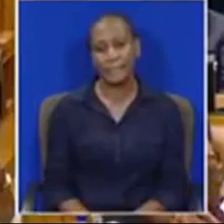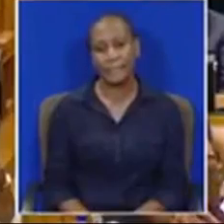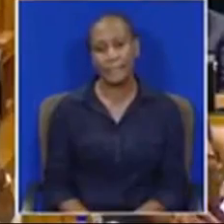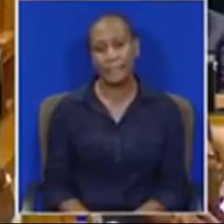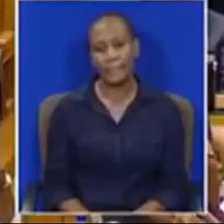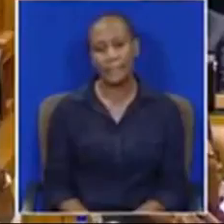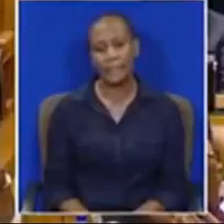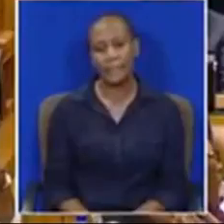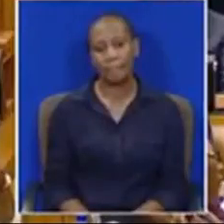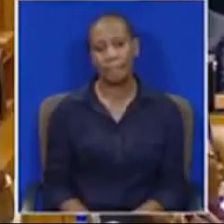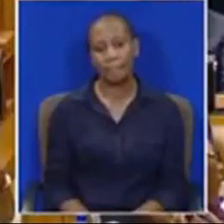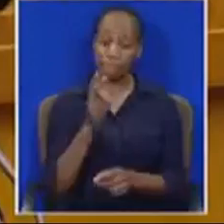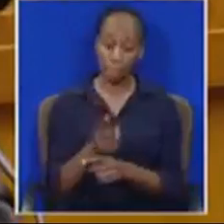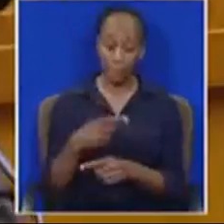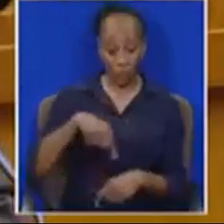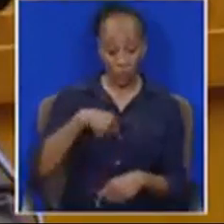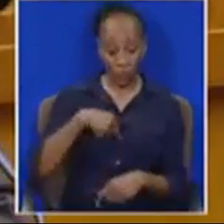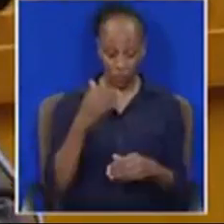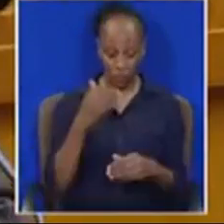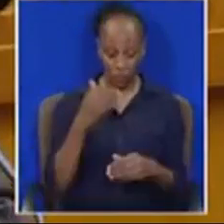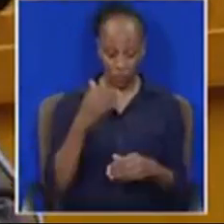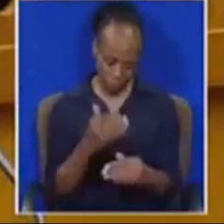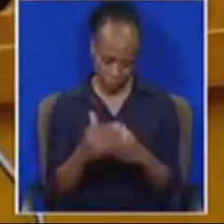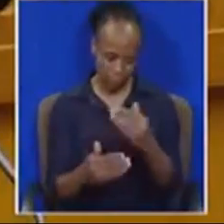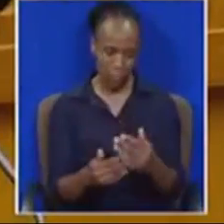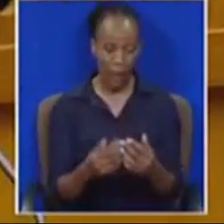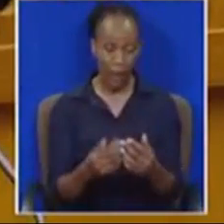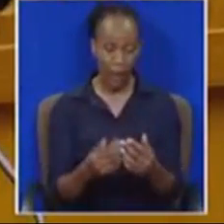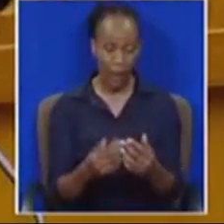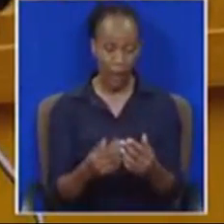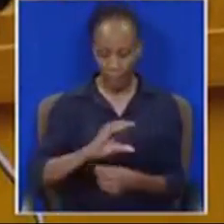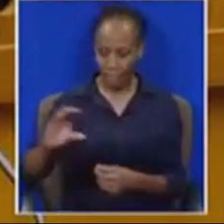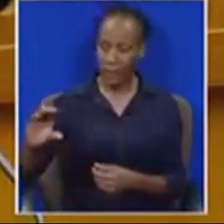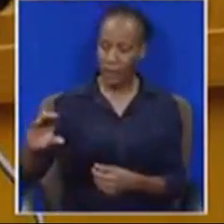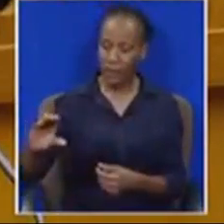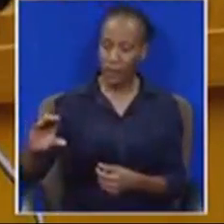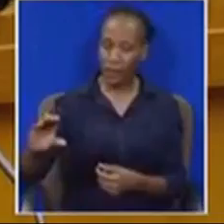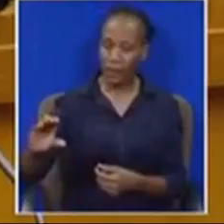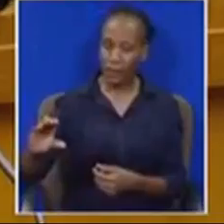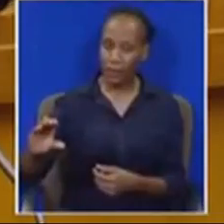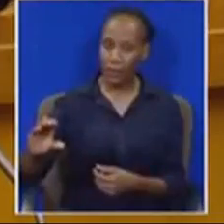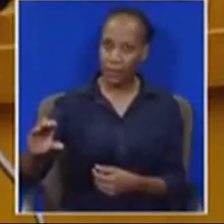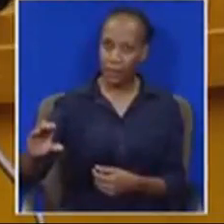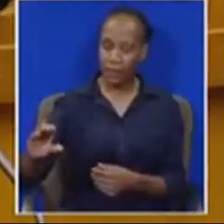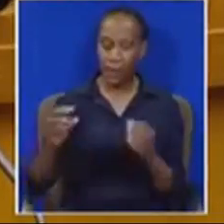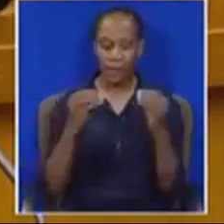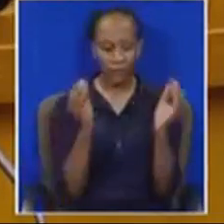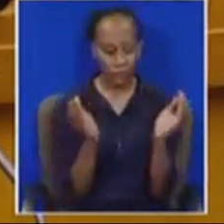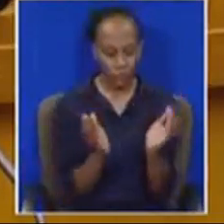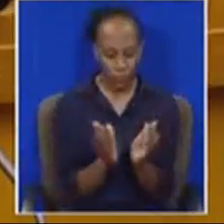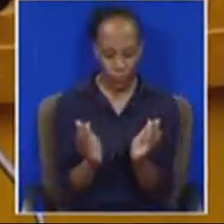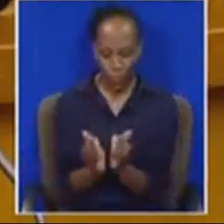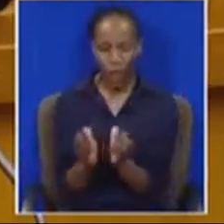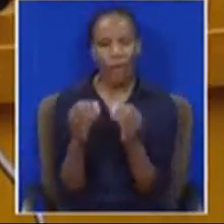We will also continue to invest in small business